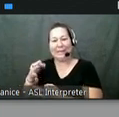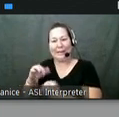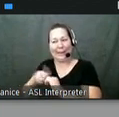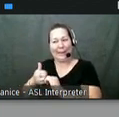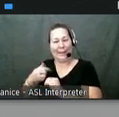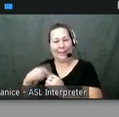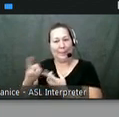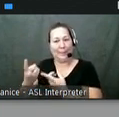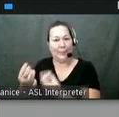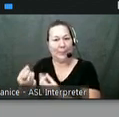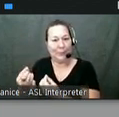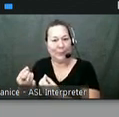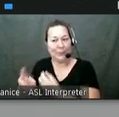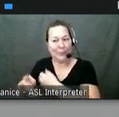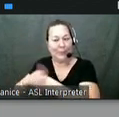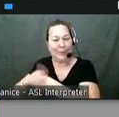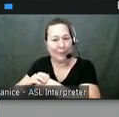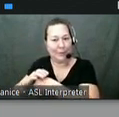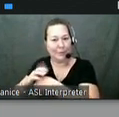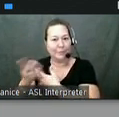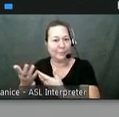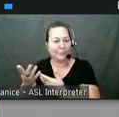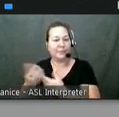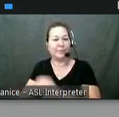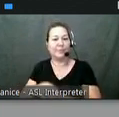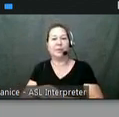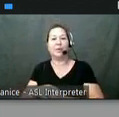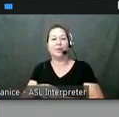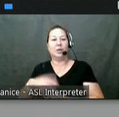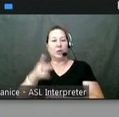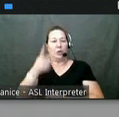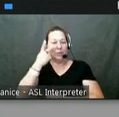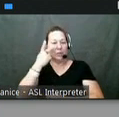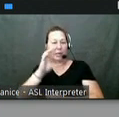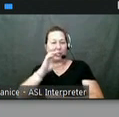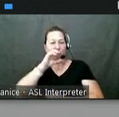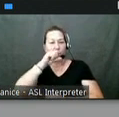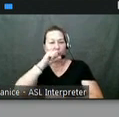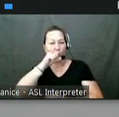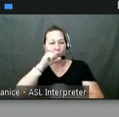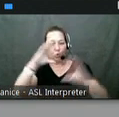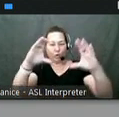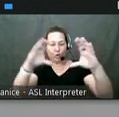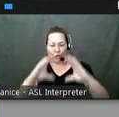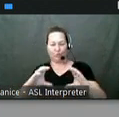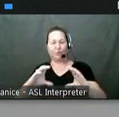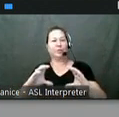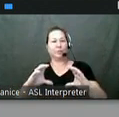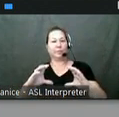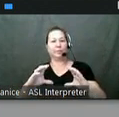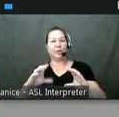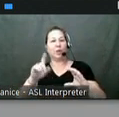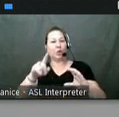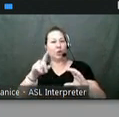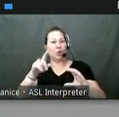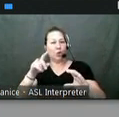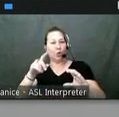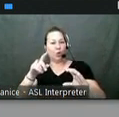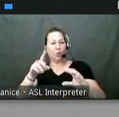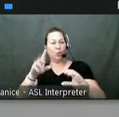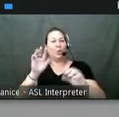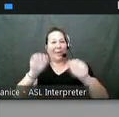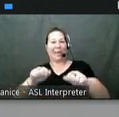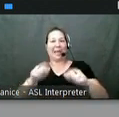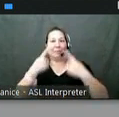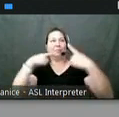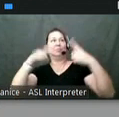bit further, it's not until you get into the orange tier that you can successfully look at opening up your high schools. And even then